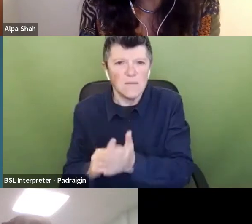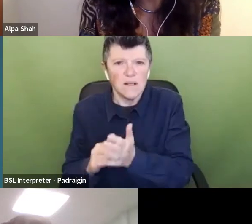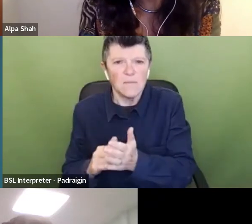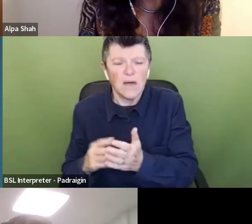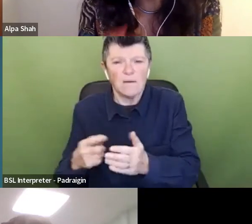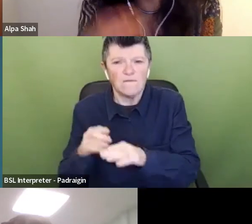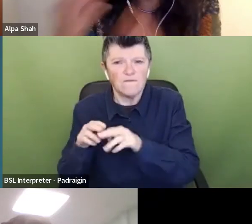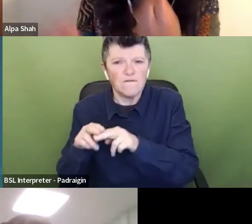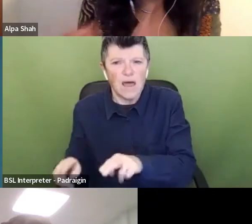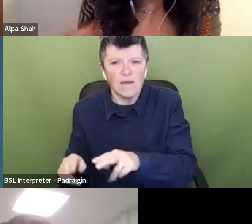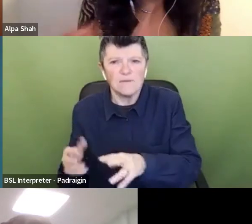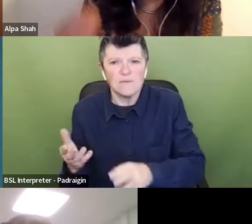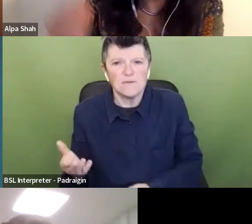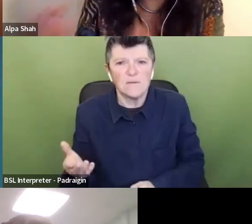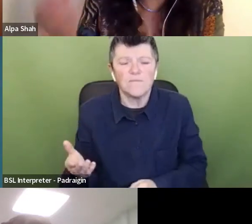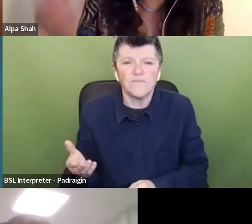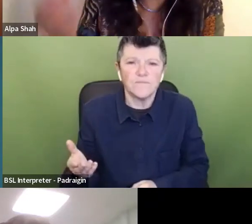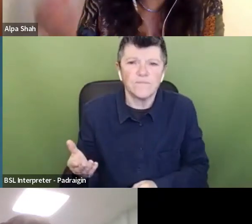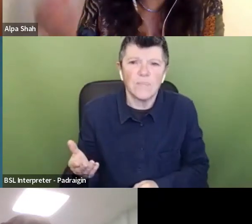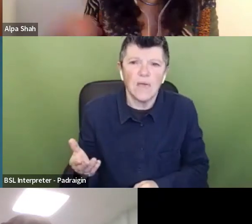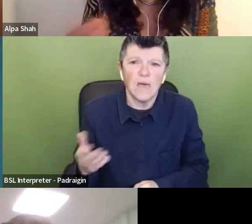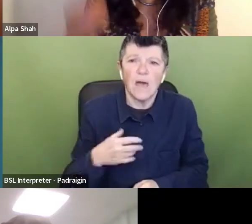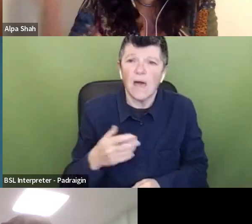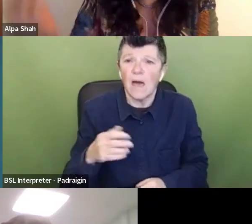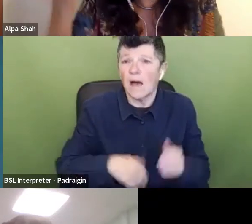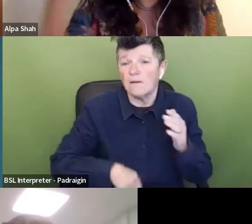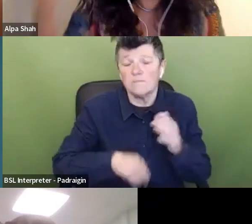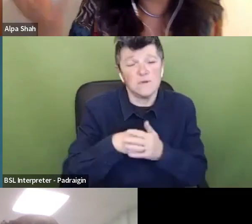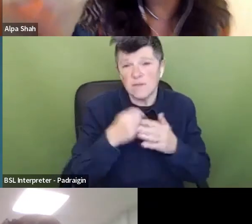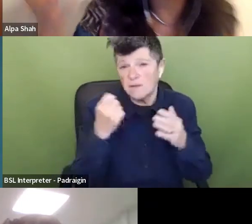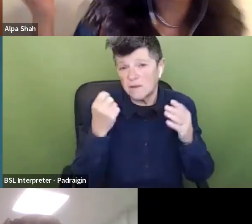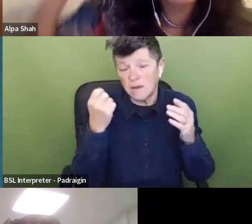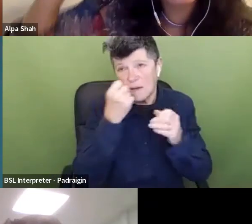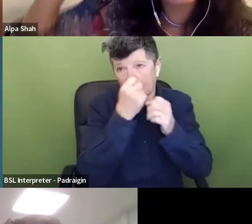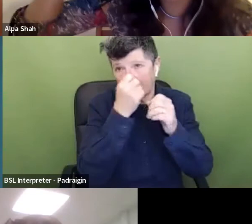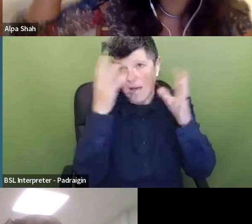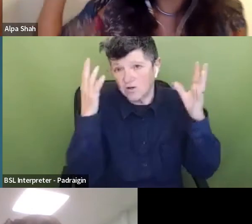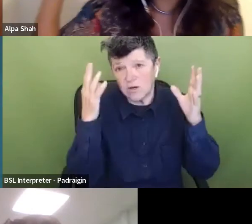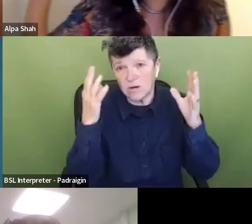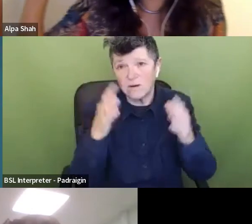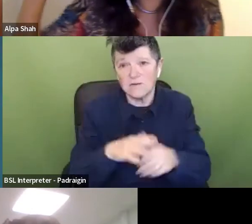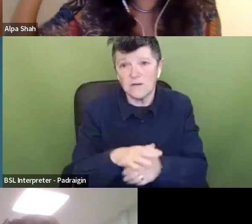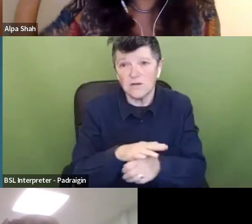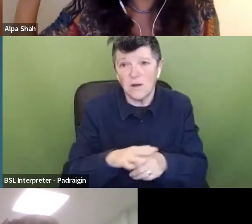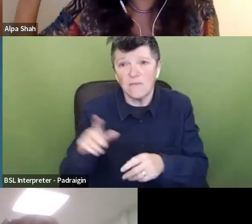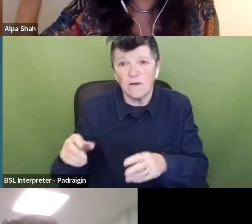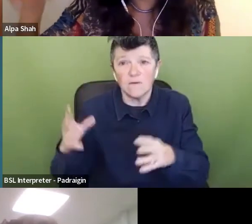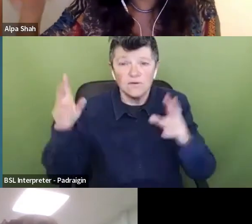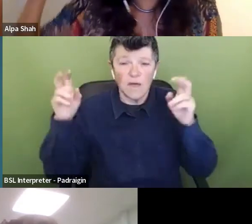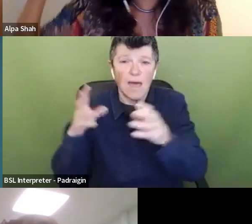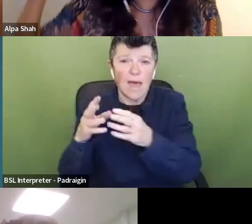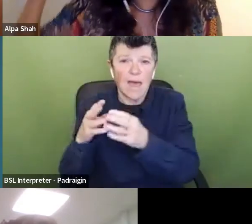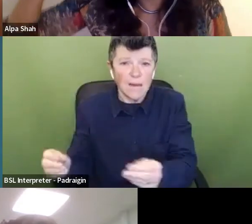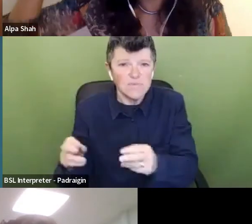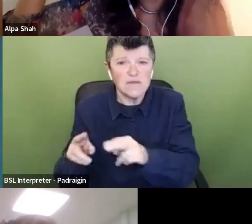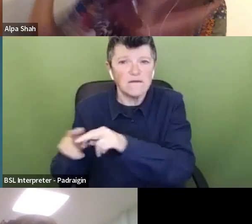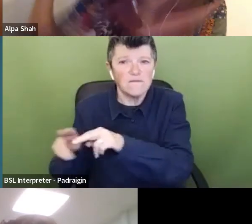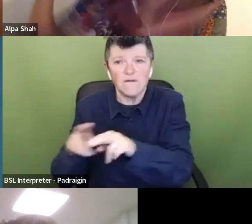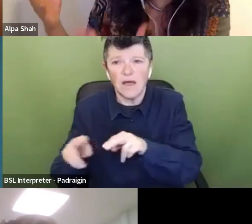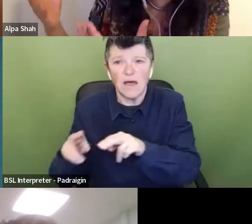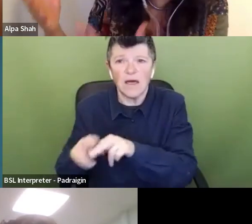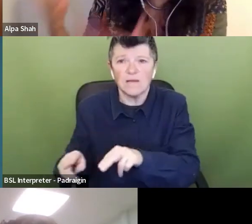And I can, totally imagine a situation where those so-called empty flats are, of